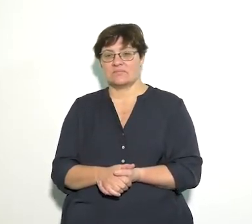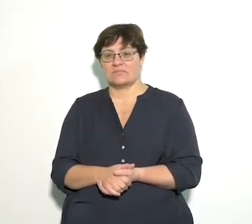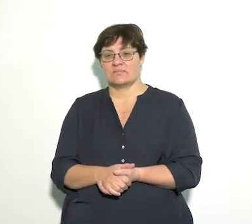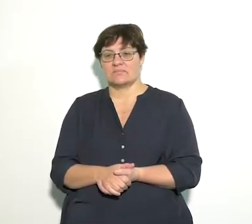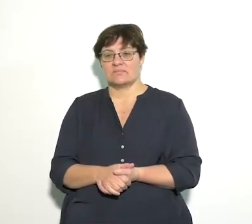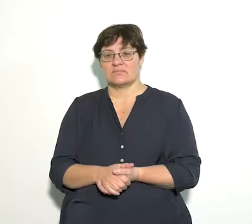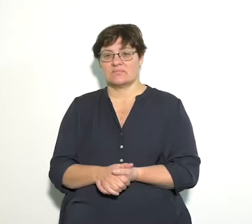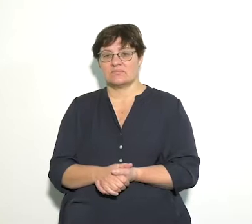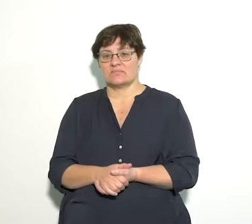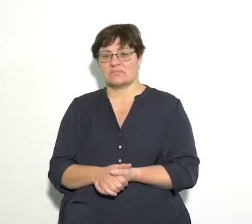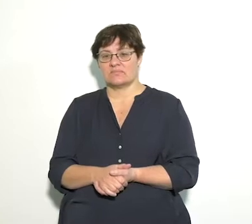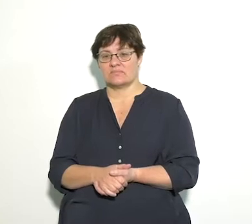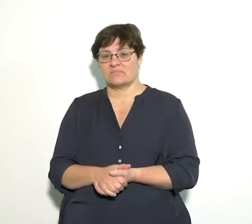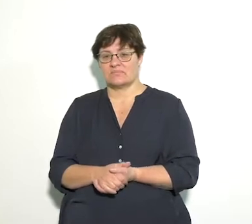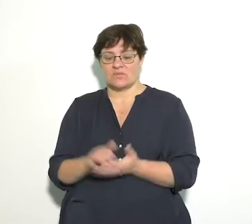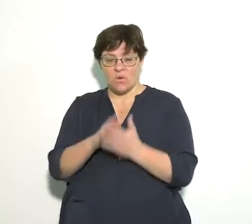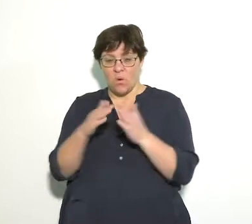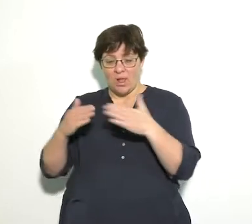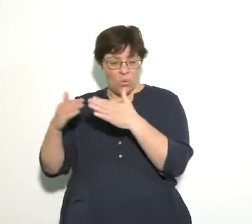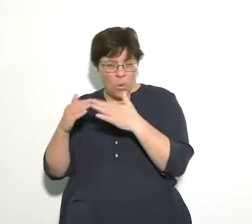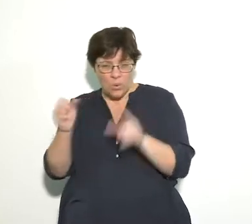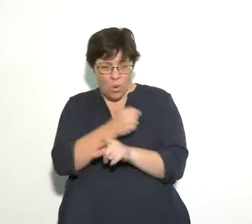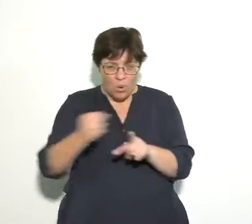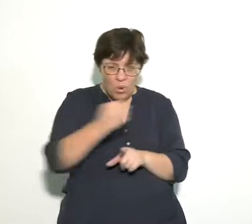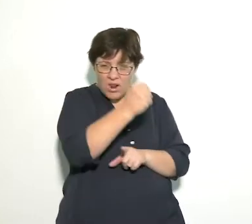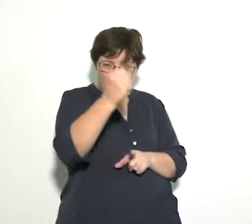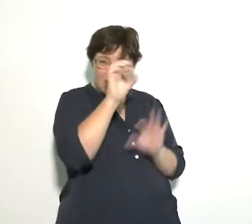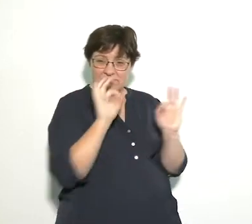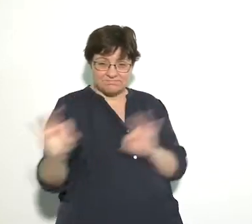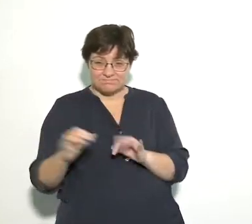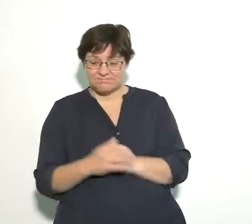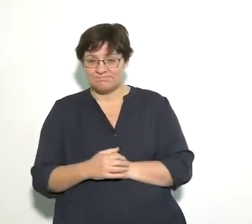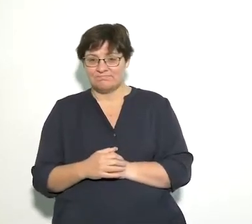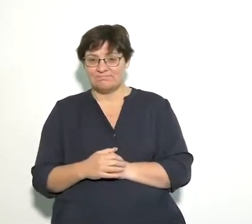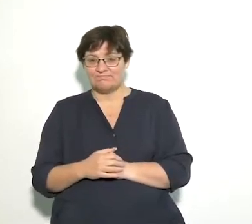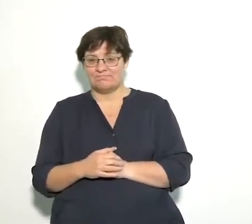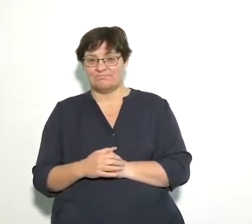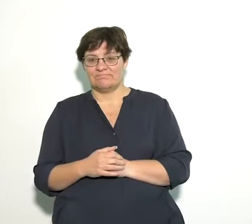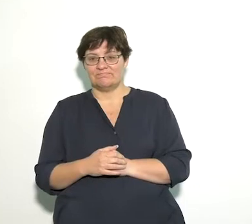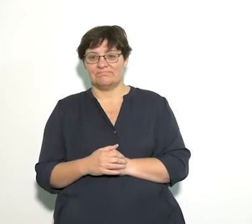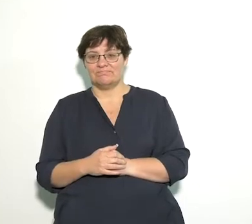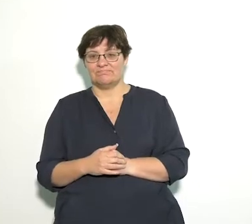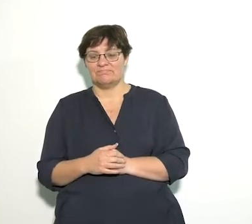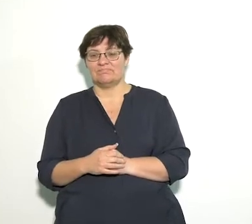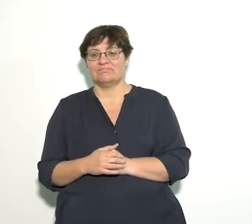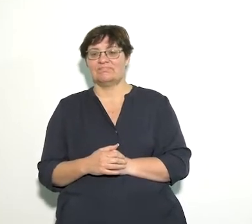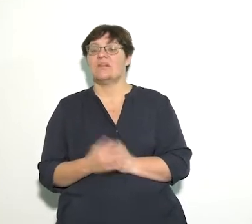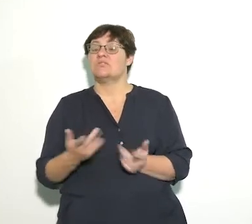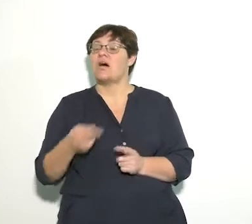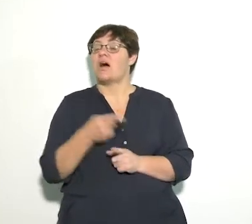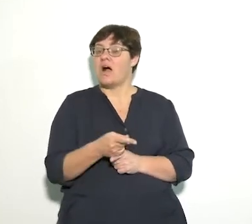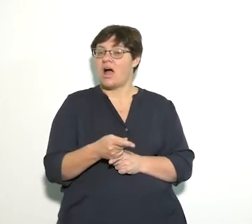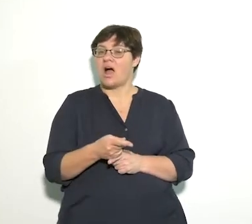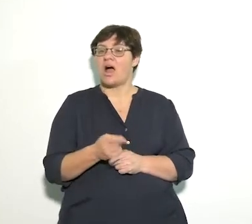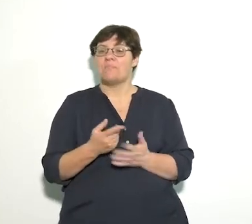it. Make sure you get all the edges and all the corners so that once our dice is assembled,